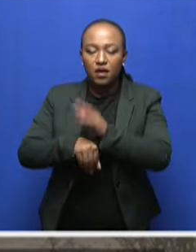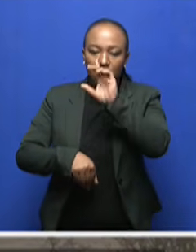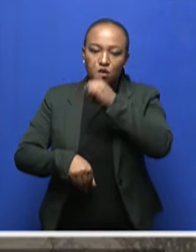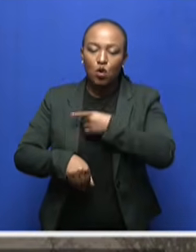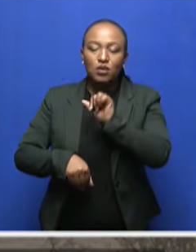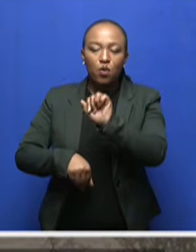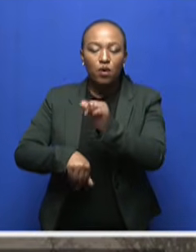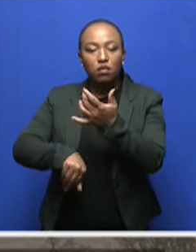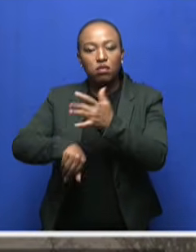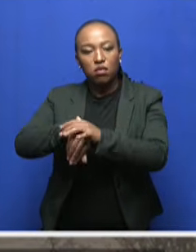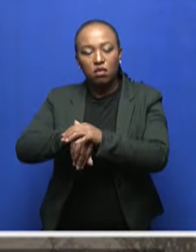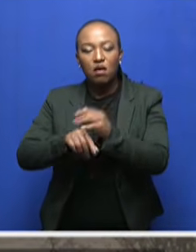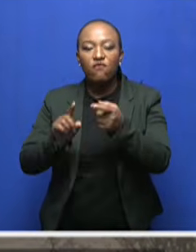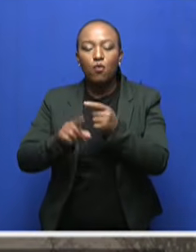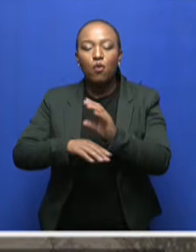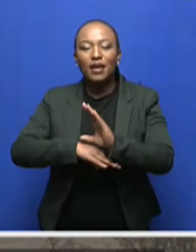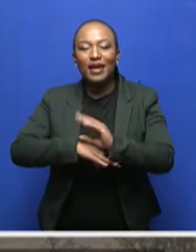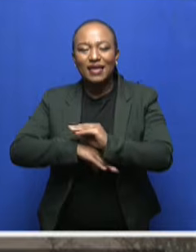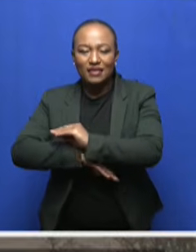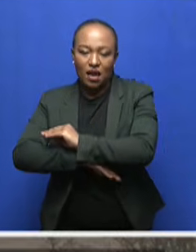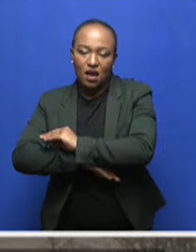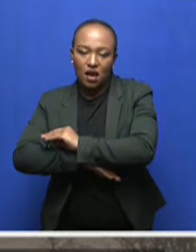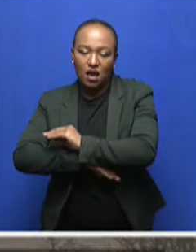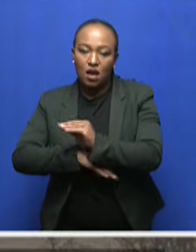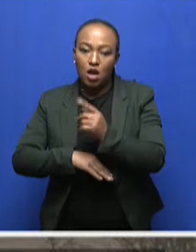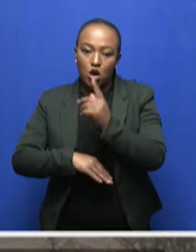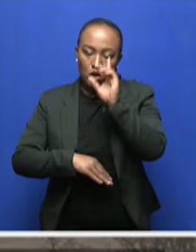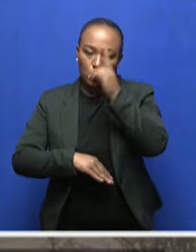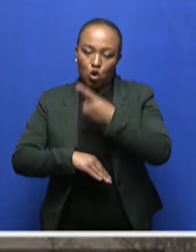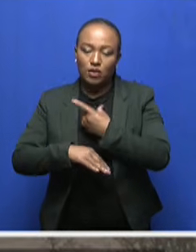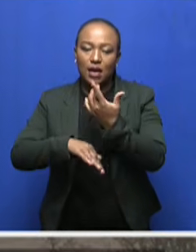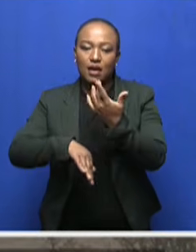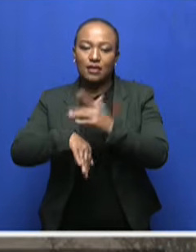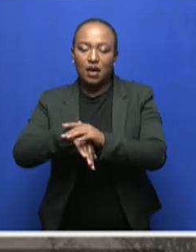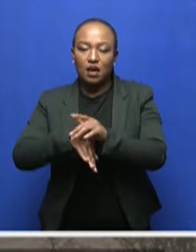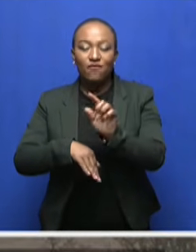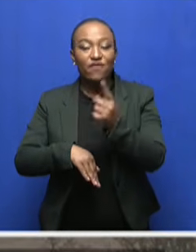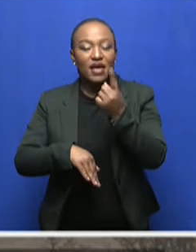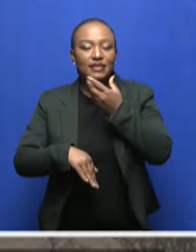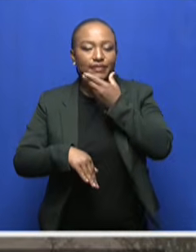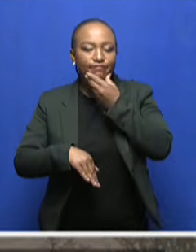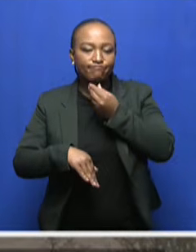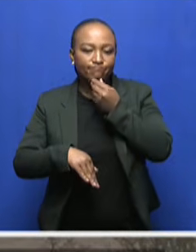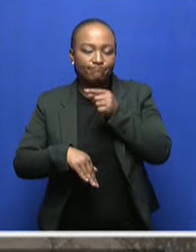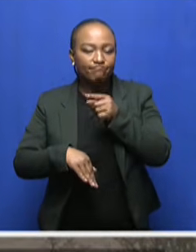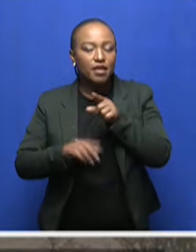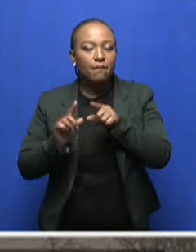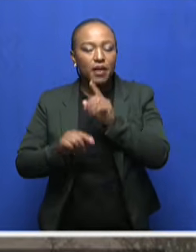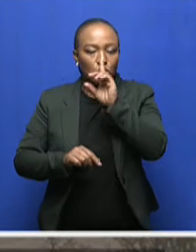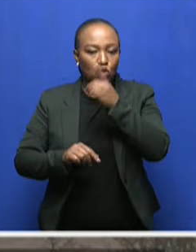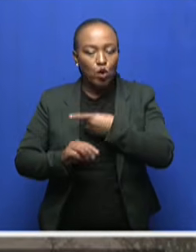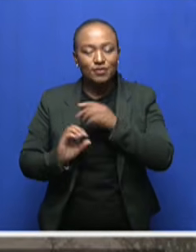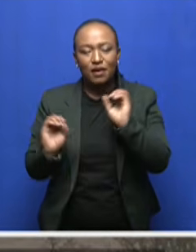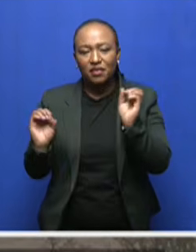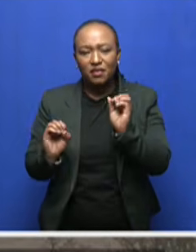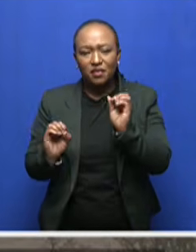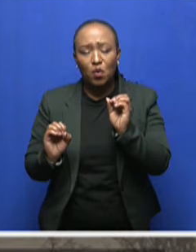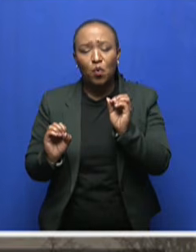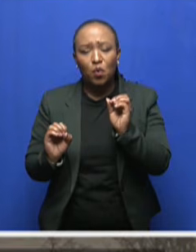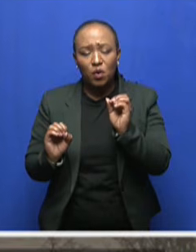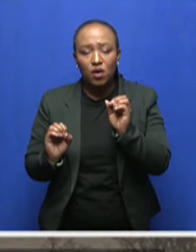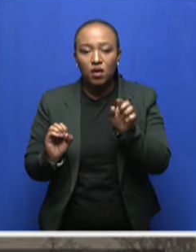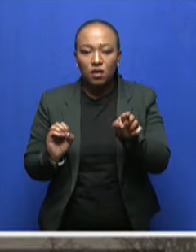just passed away from cancer. And it was going to be their very first Christmas without their daughter. And she was quite young.